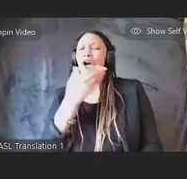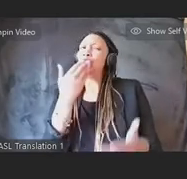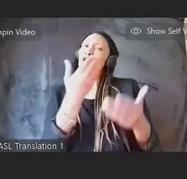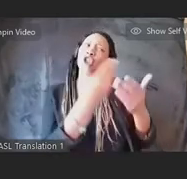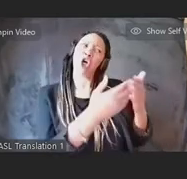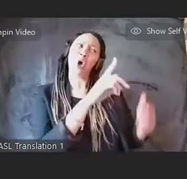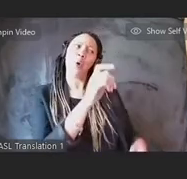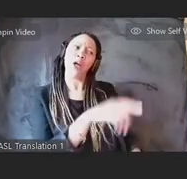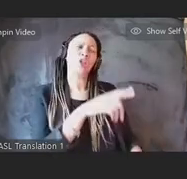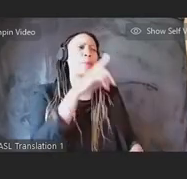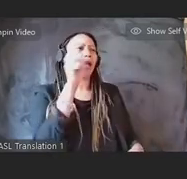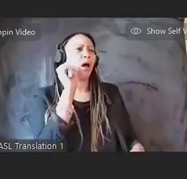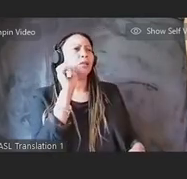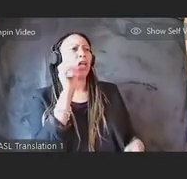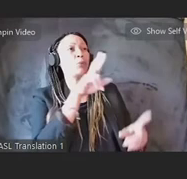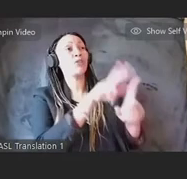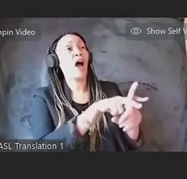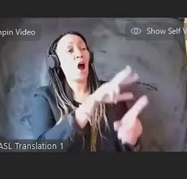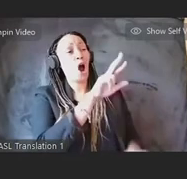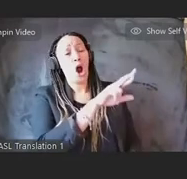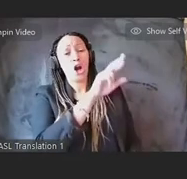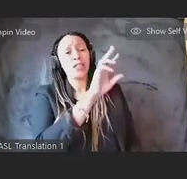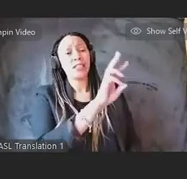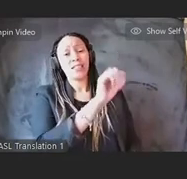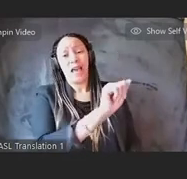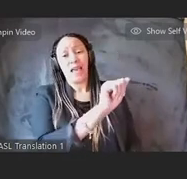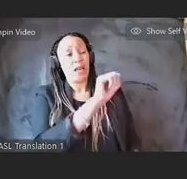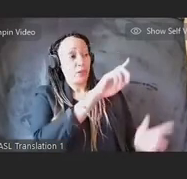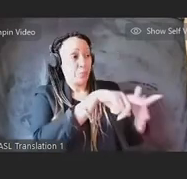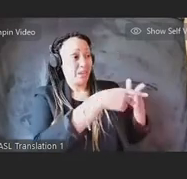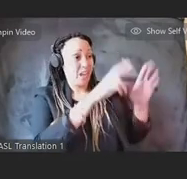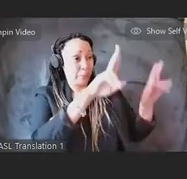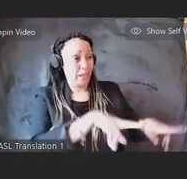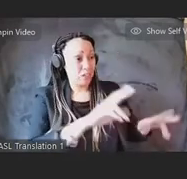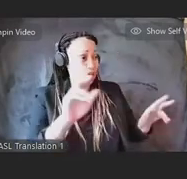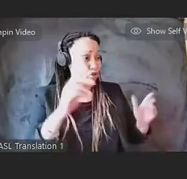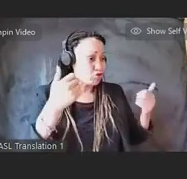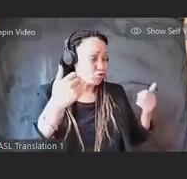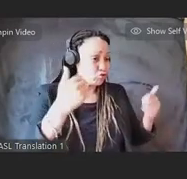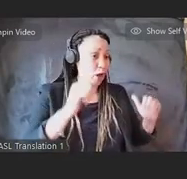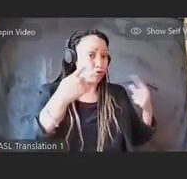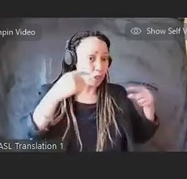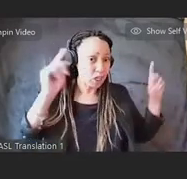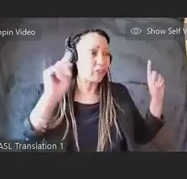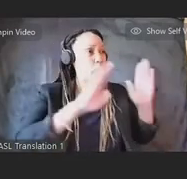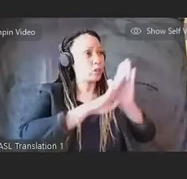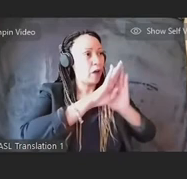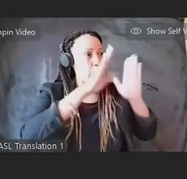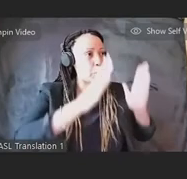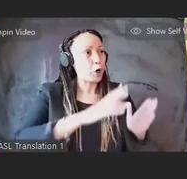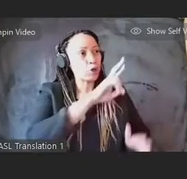R6A because since the beginning of the application, we've been trying to achieve as the developer the